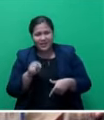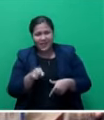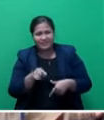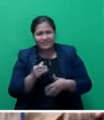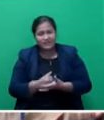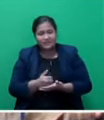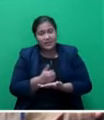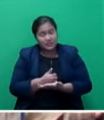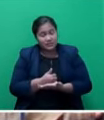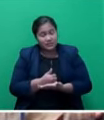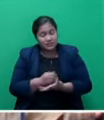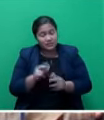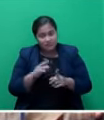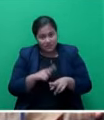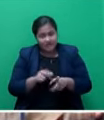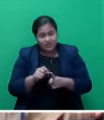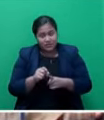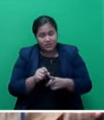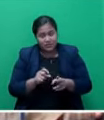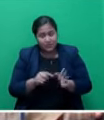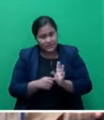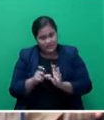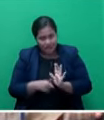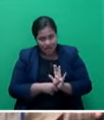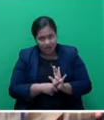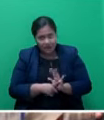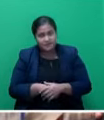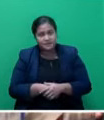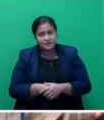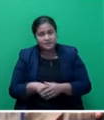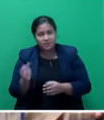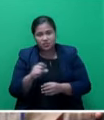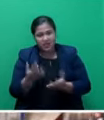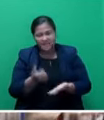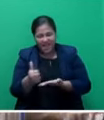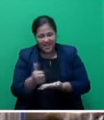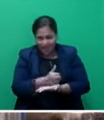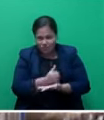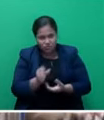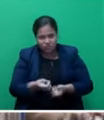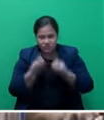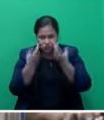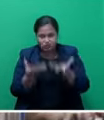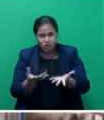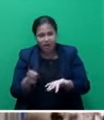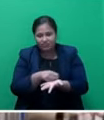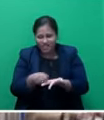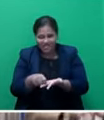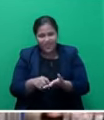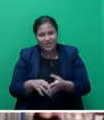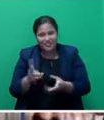by FPTCL to clients, even in terms of the statement of accounts to clients, and how funds have been